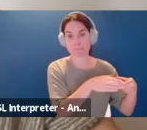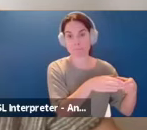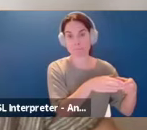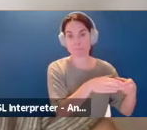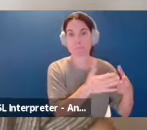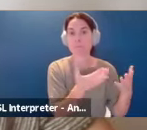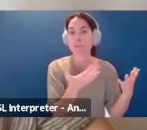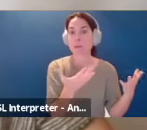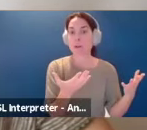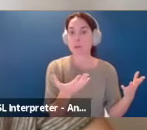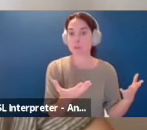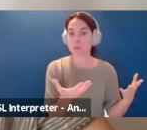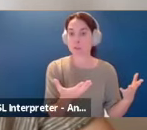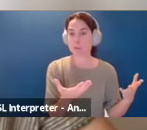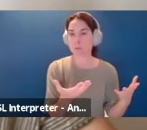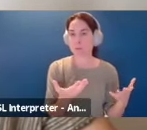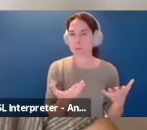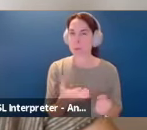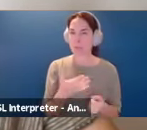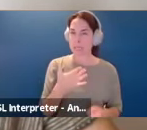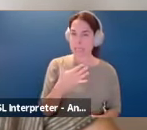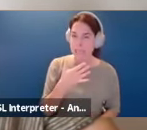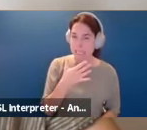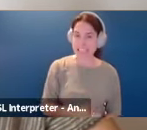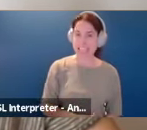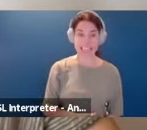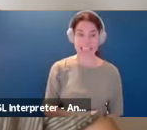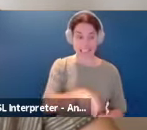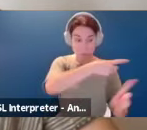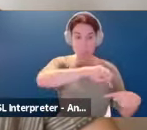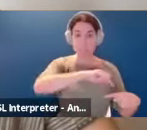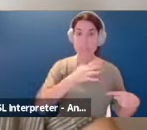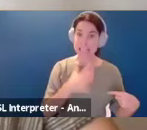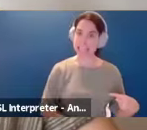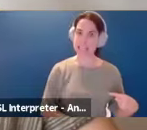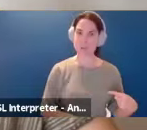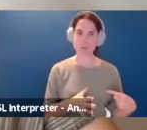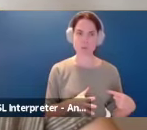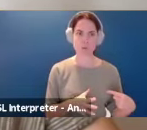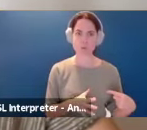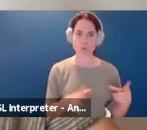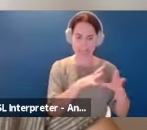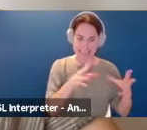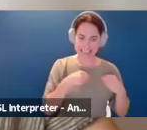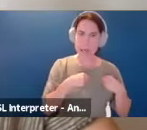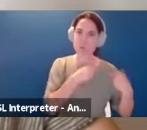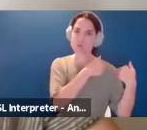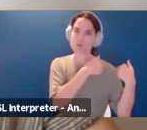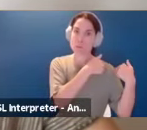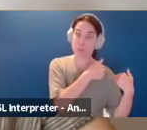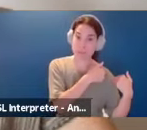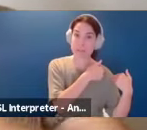with it but really deeply take responsibility and understand how it has also